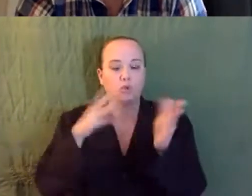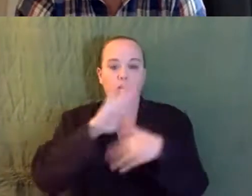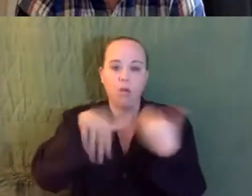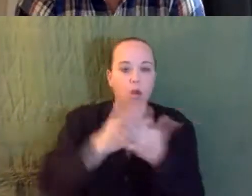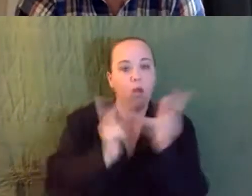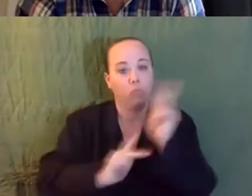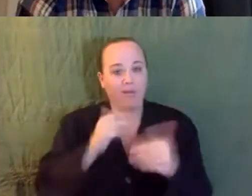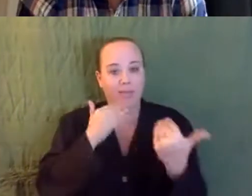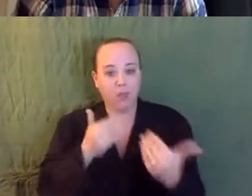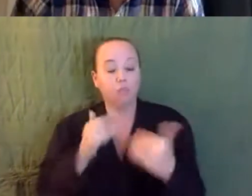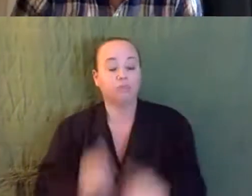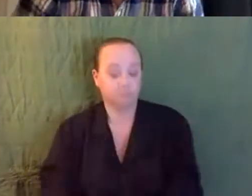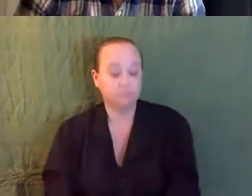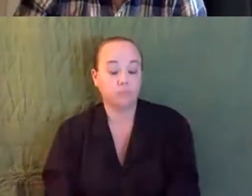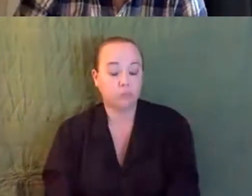Great, thank you.